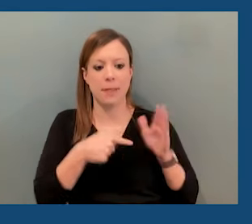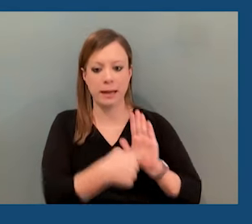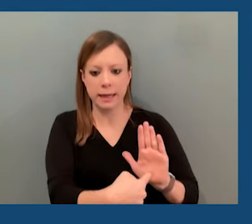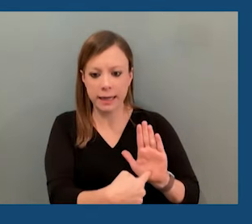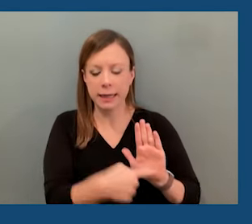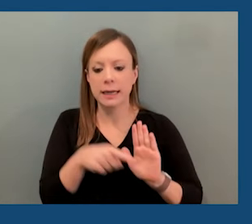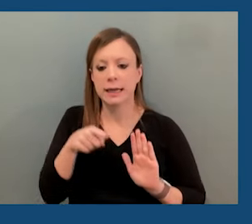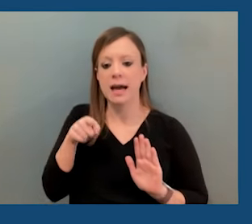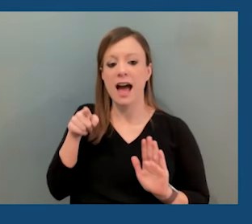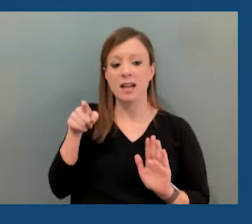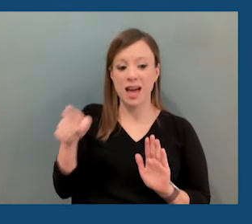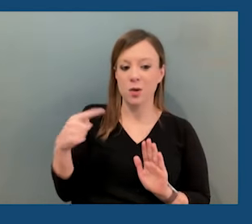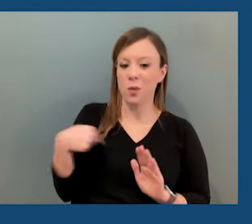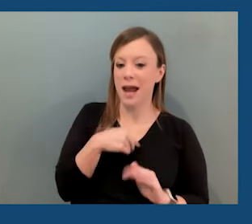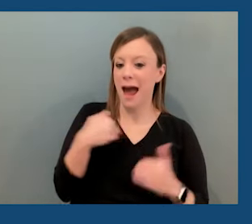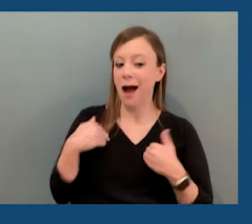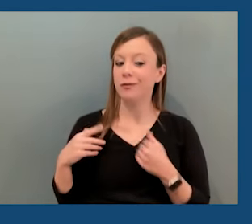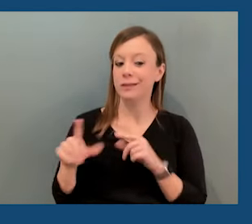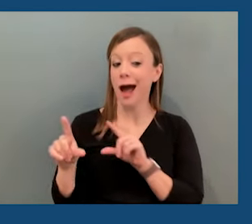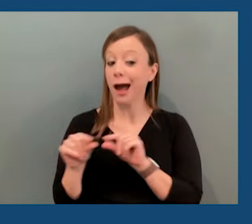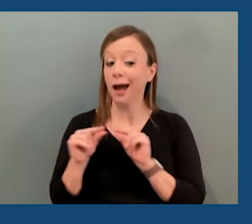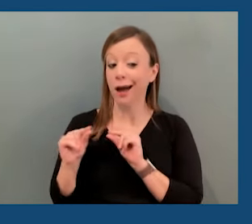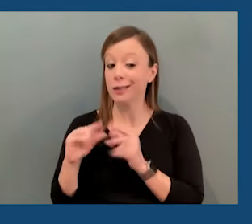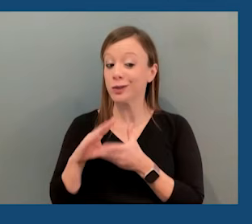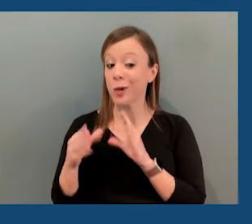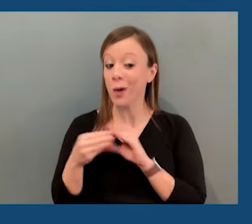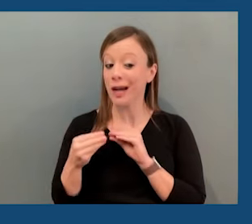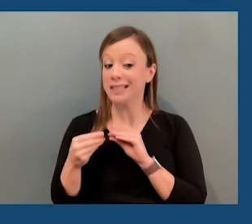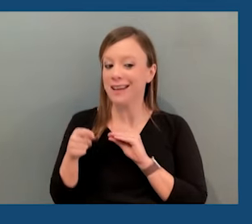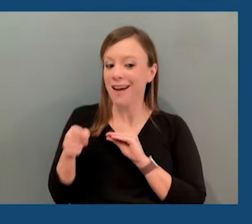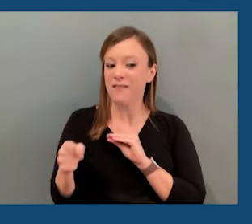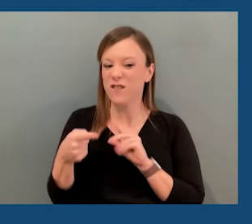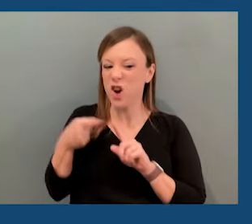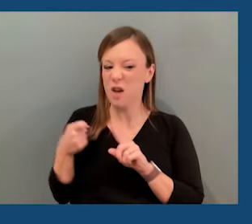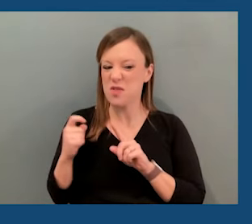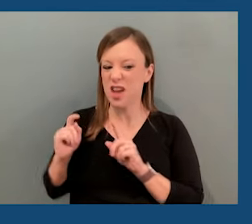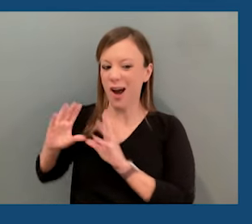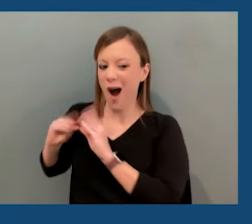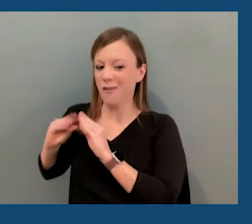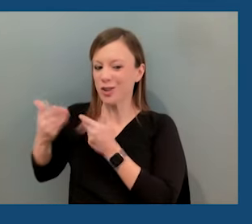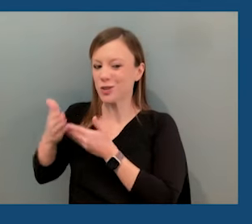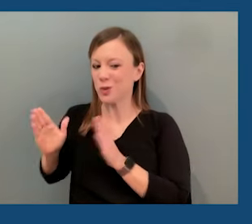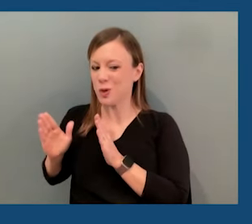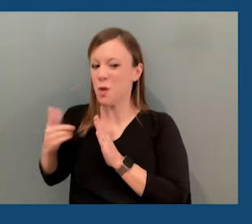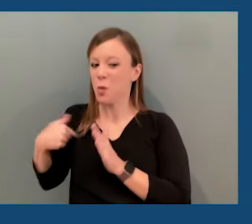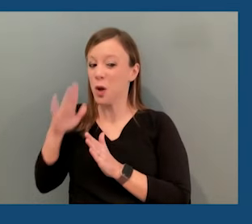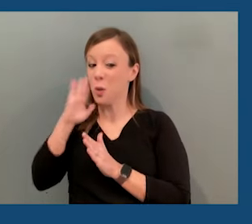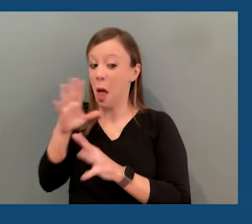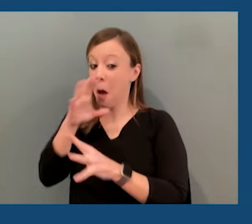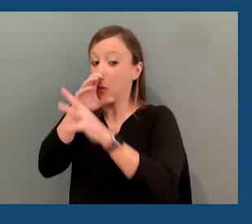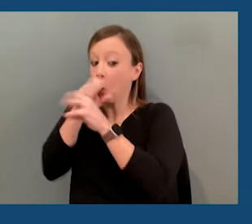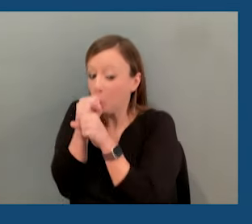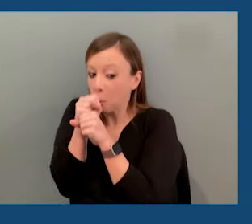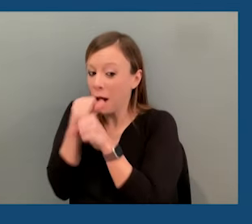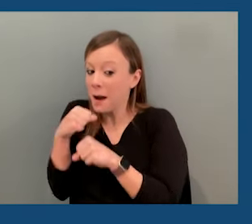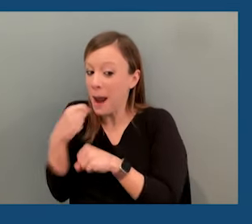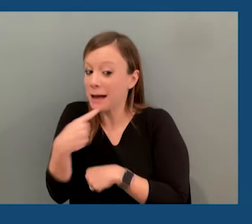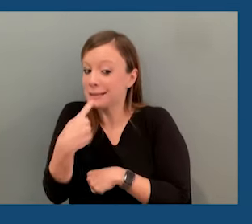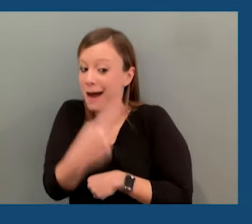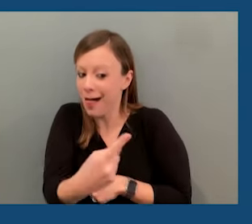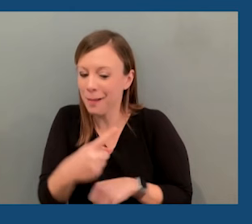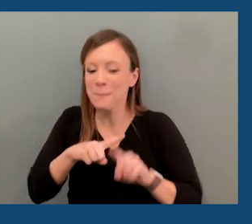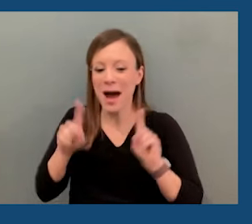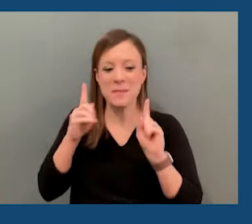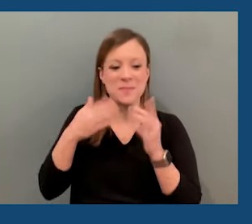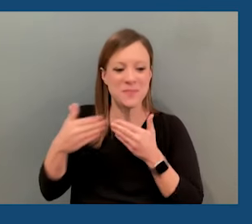gossipy stories that we have from the conference room will stay amongst the three of us all these years later. But I'm very happy that our Secretary of State